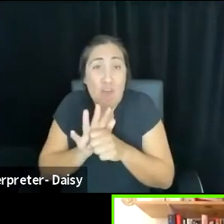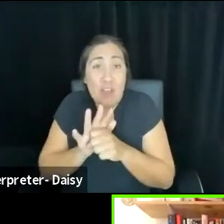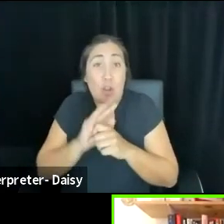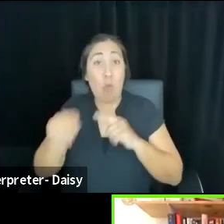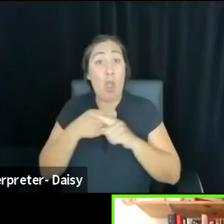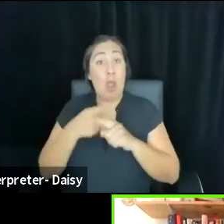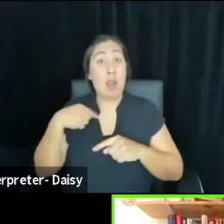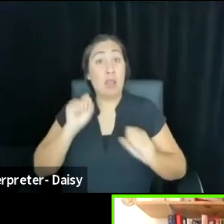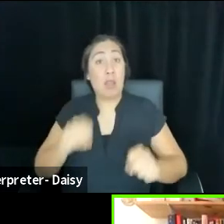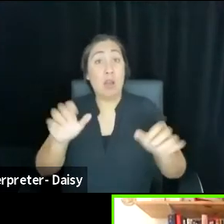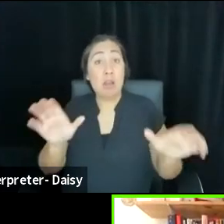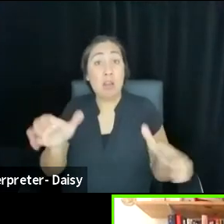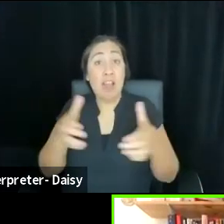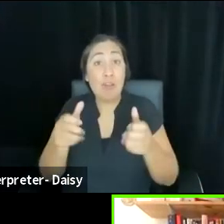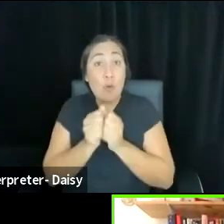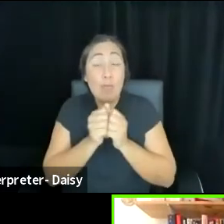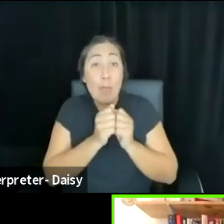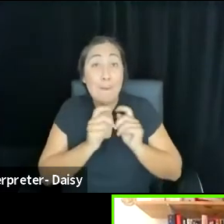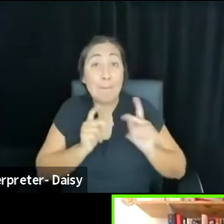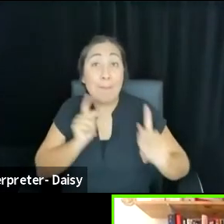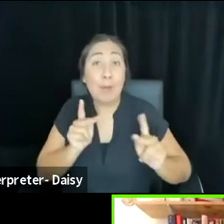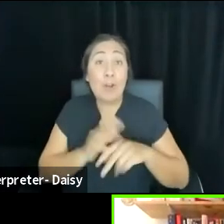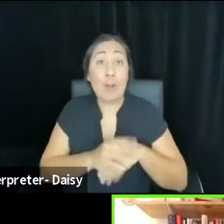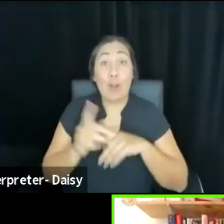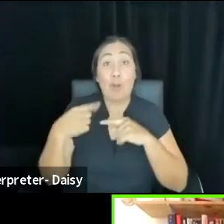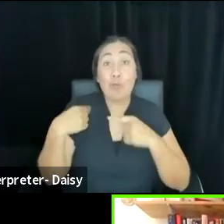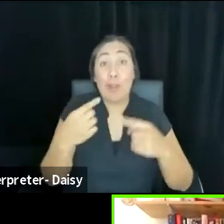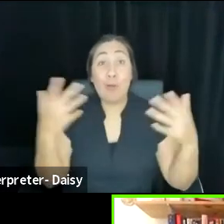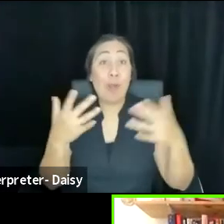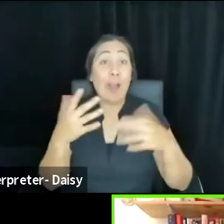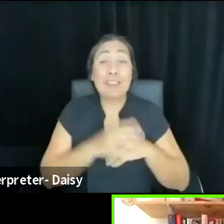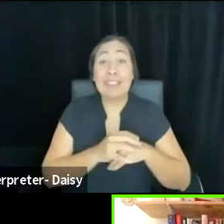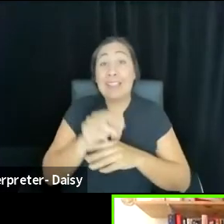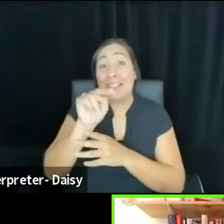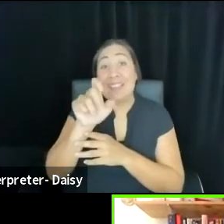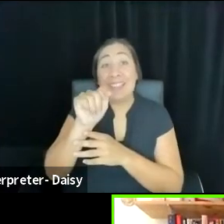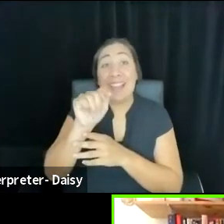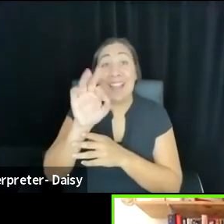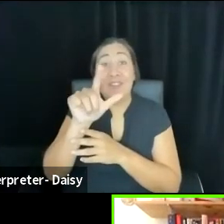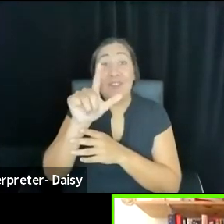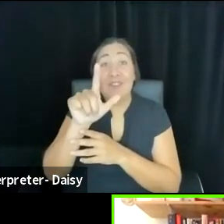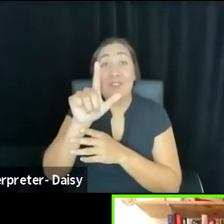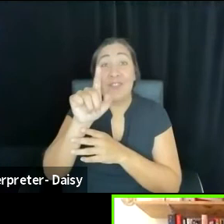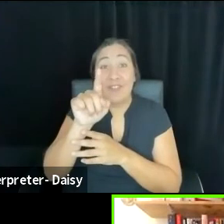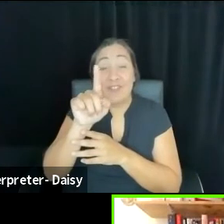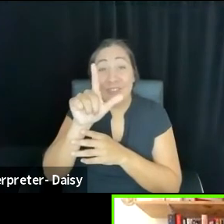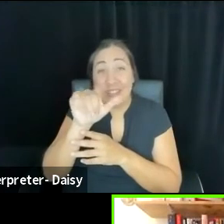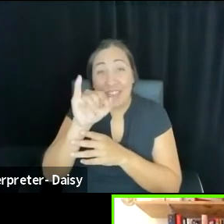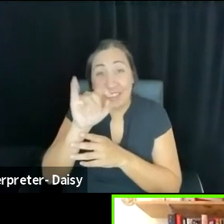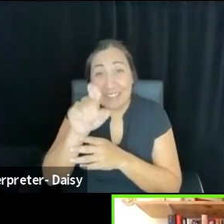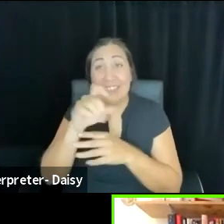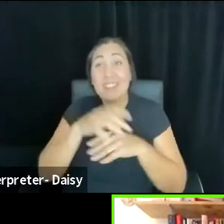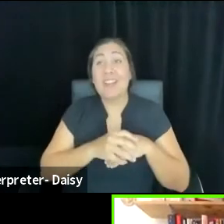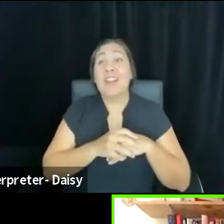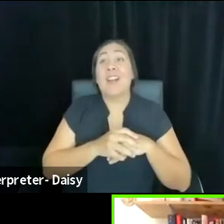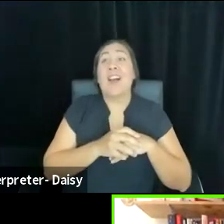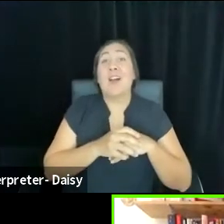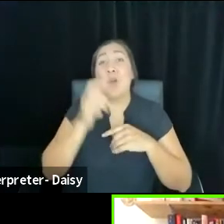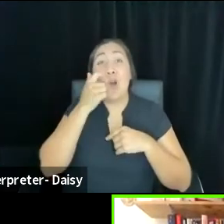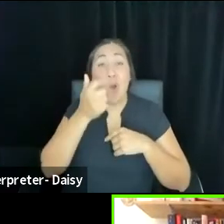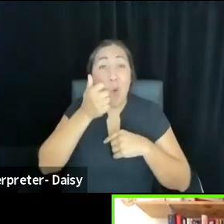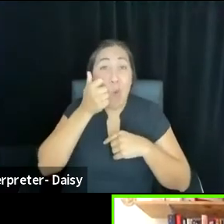been Netflix watch parties and brunches with friends on Saturday or Sunday, but the ability